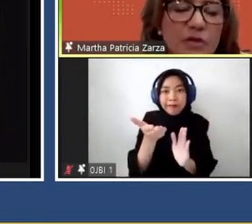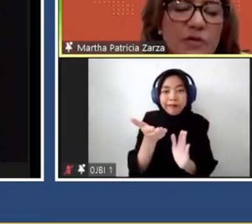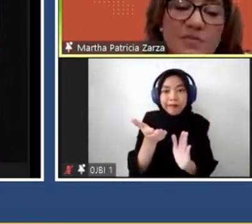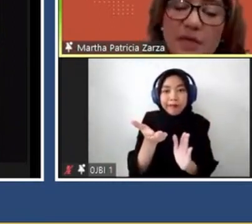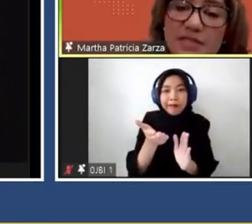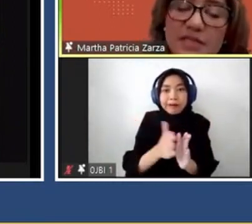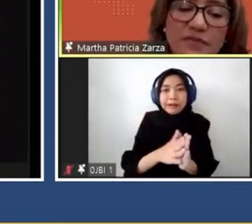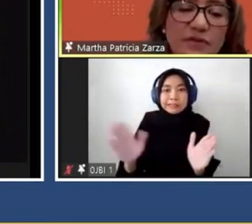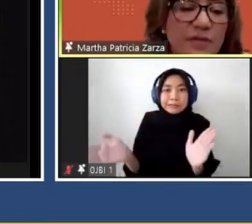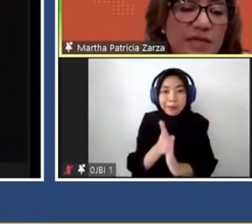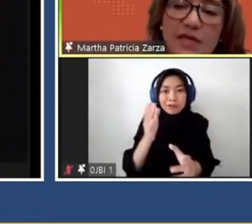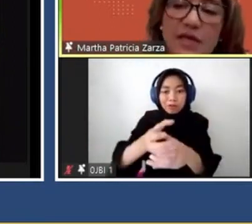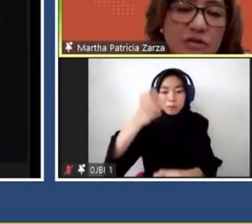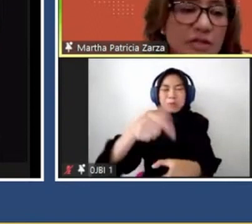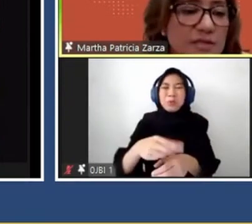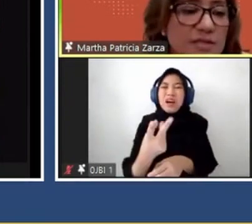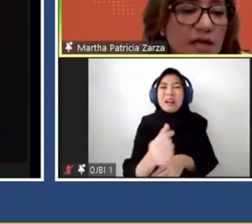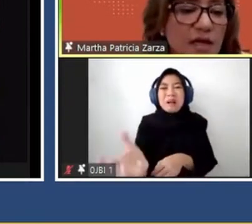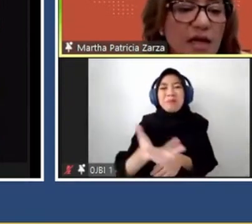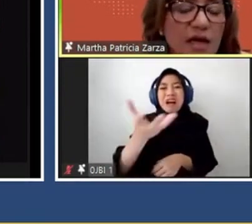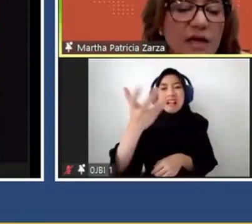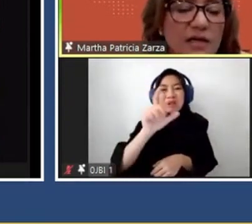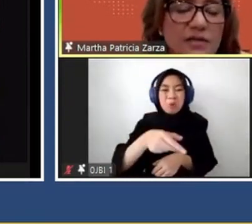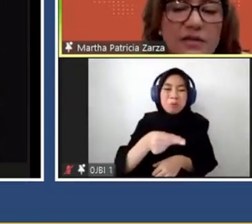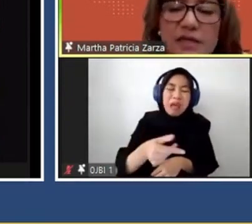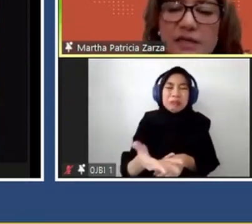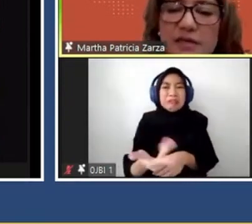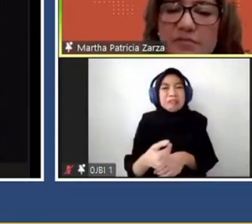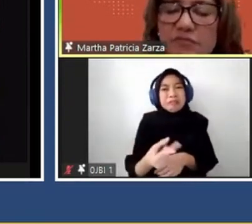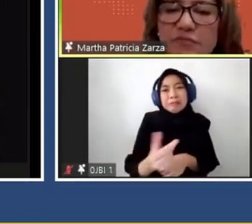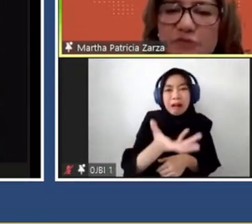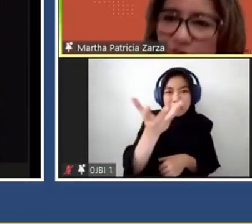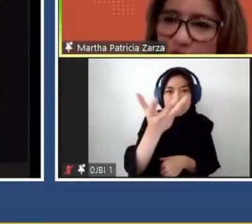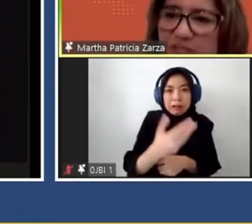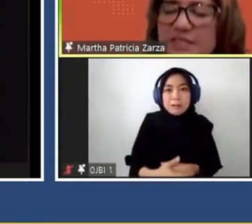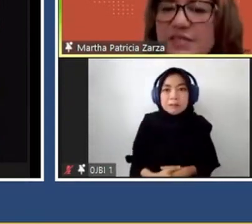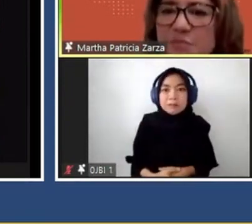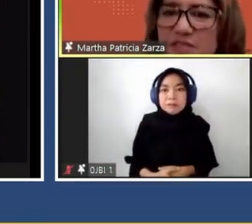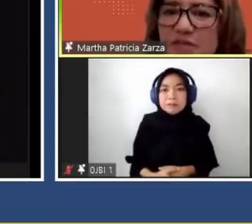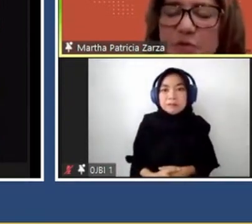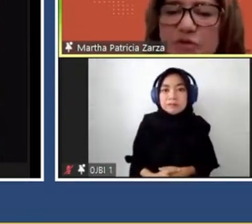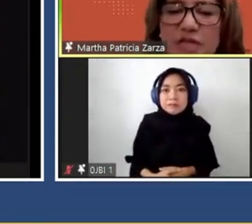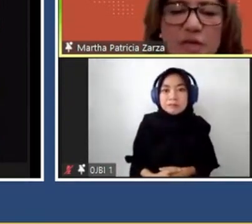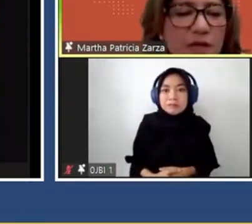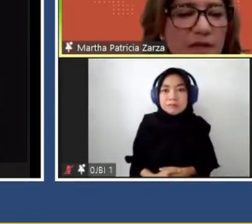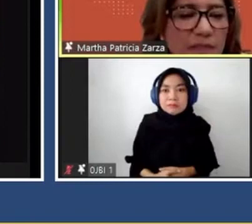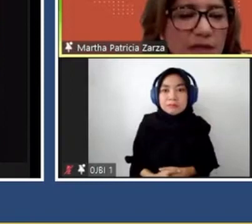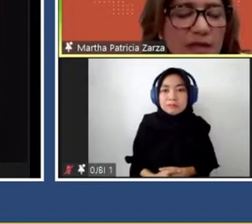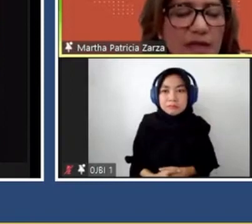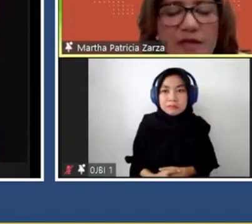make the product expensive for the Mexican context. And for this specific